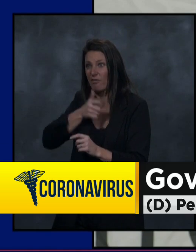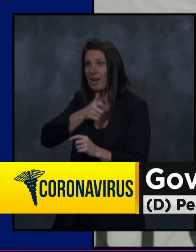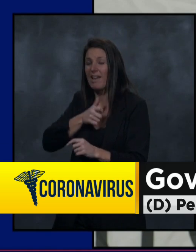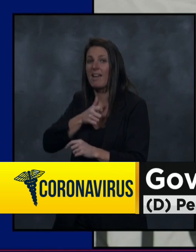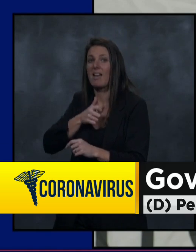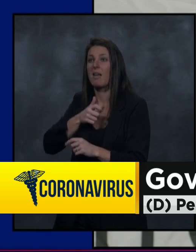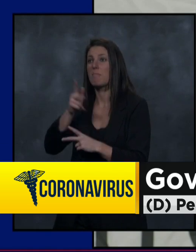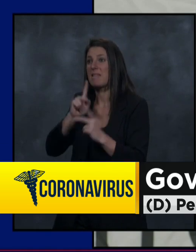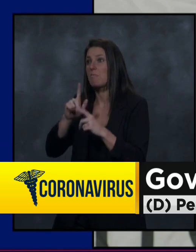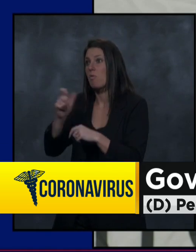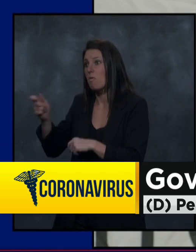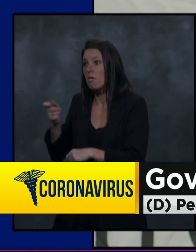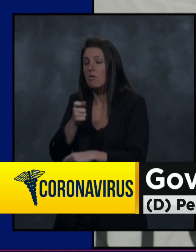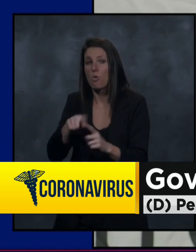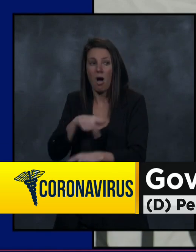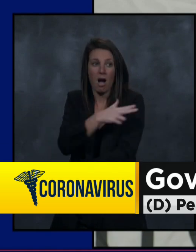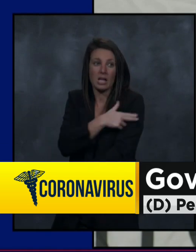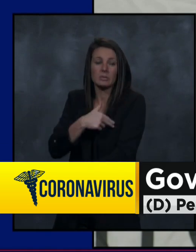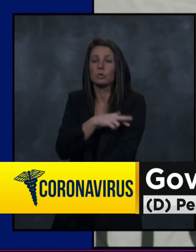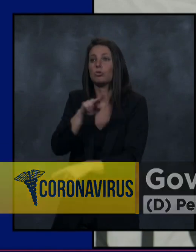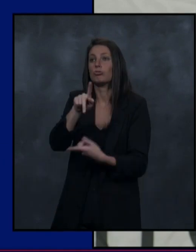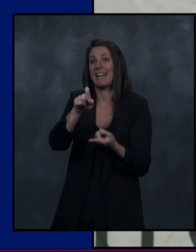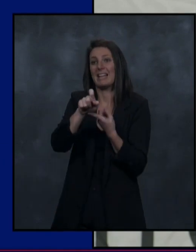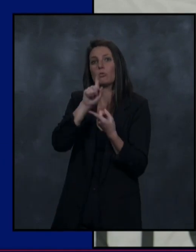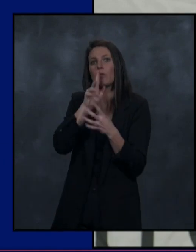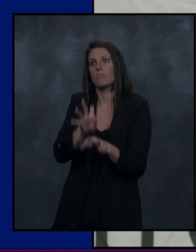The hospitalization rate is especially important,